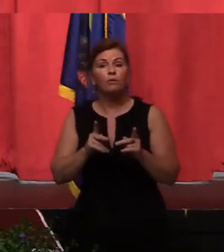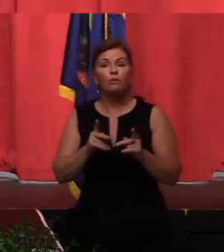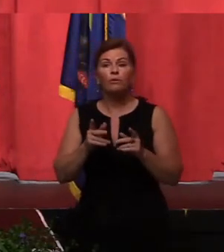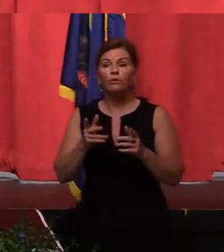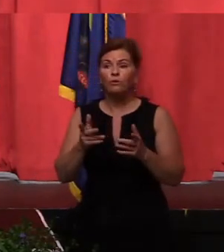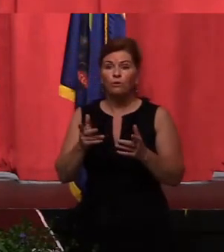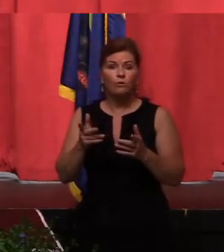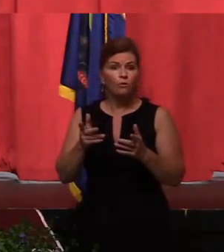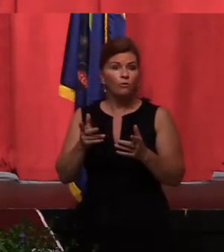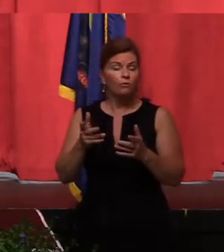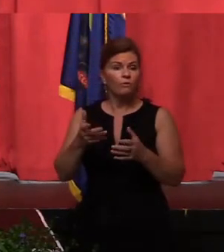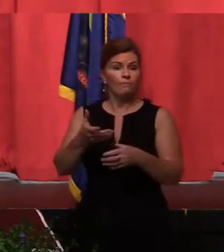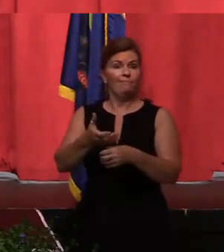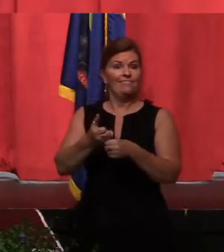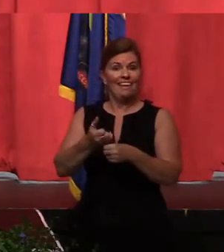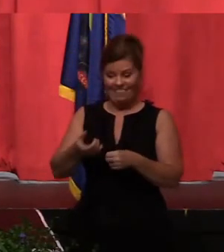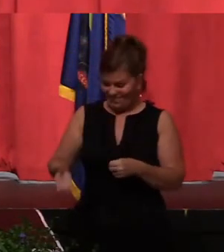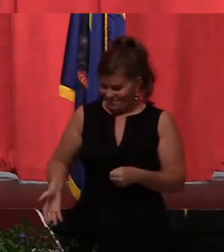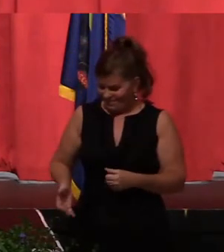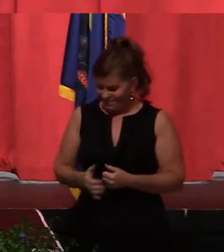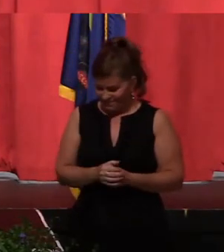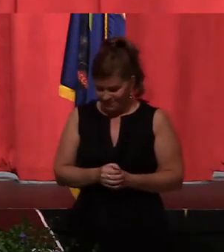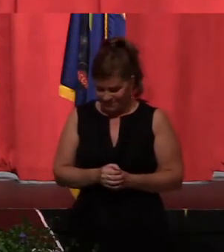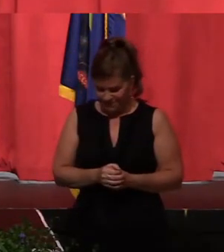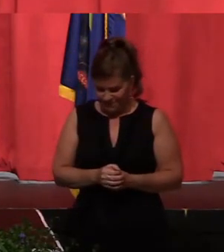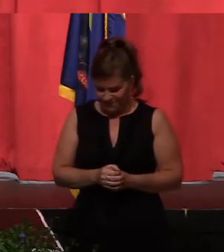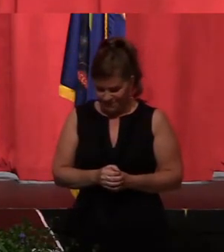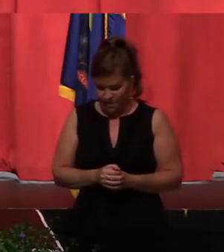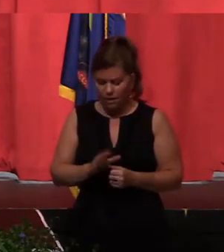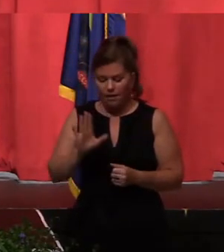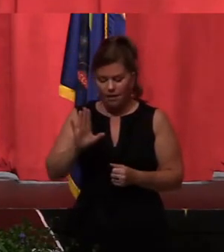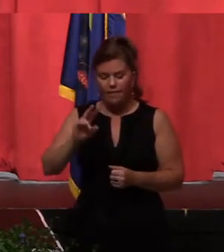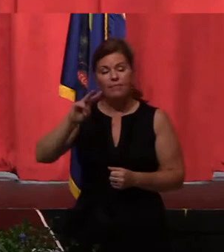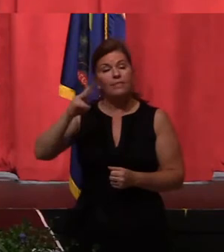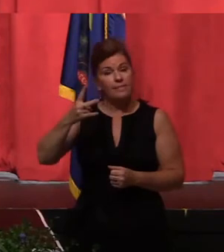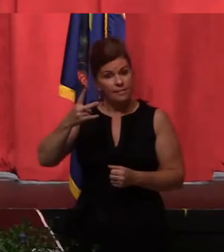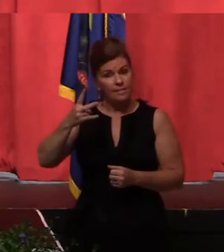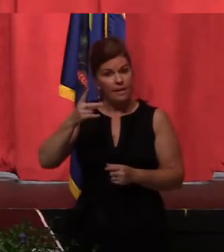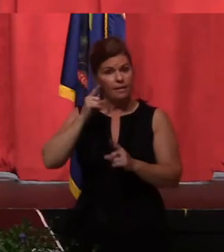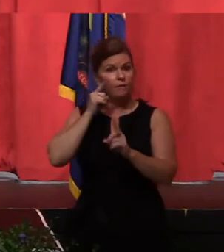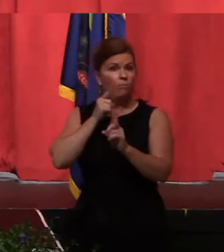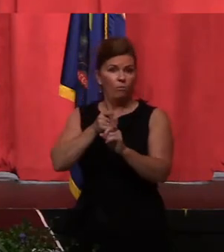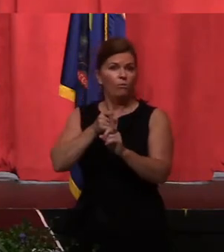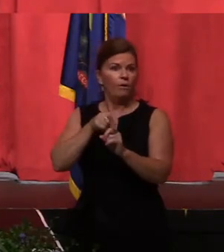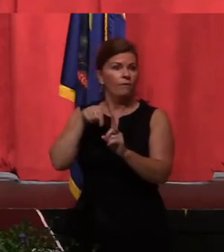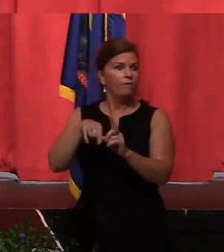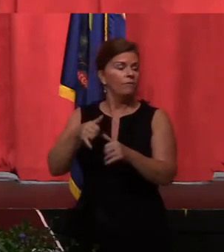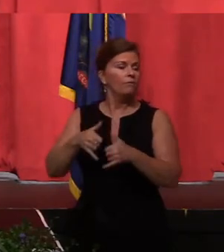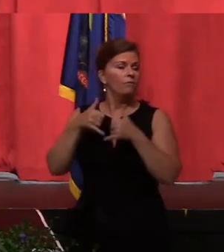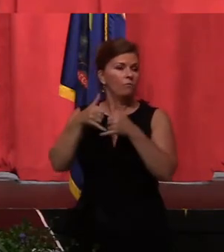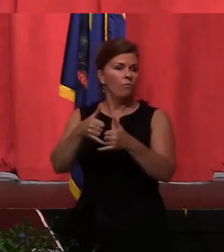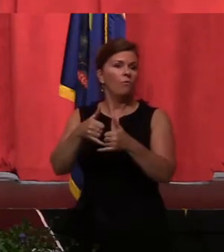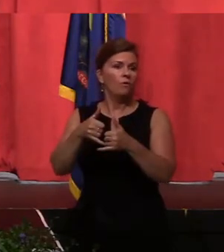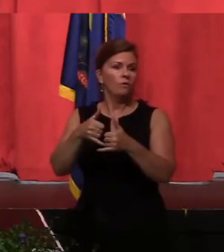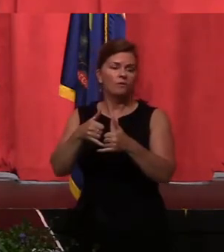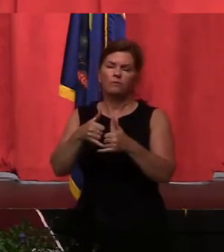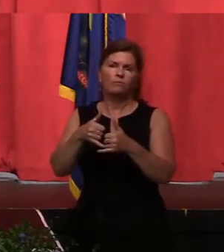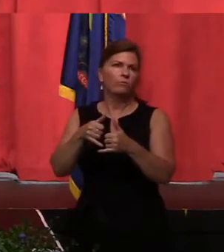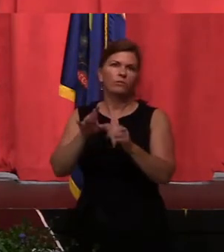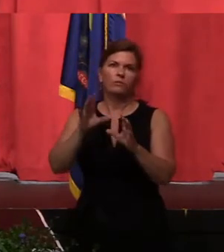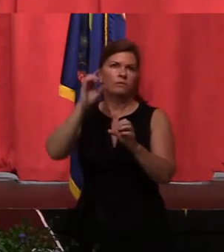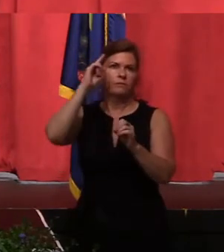to be mentioned in it. The second thing that this award does, which it, in my mind, is pure